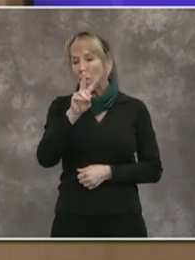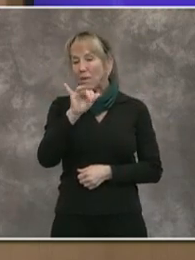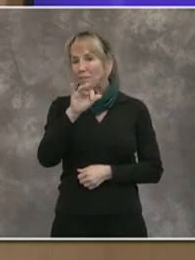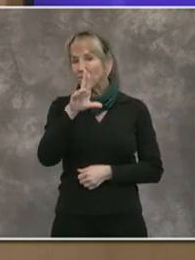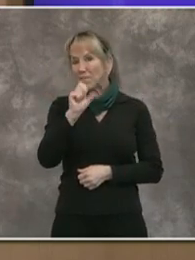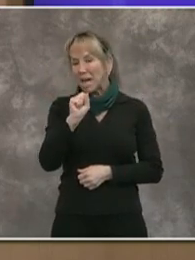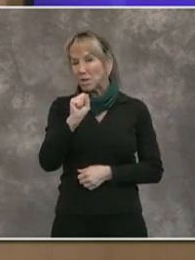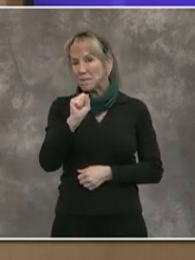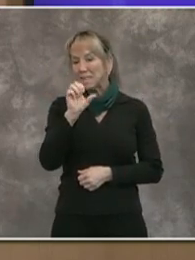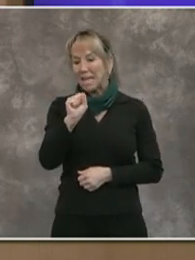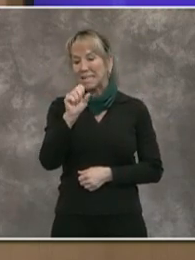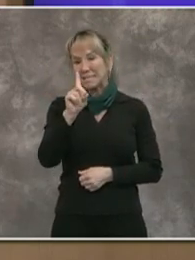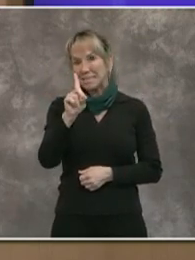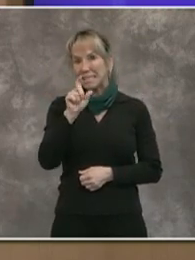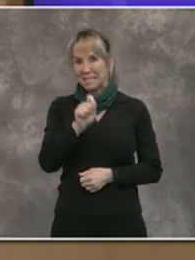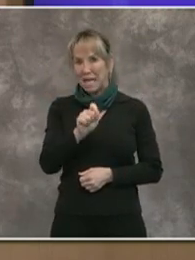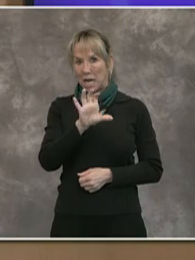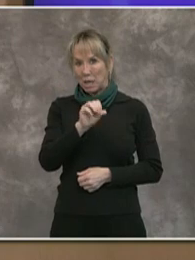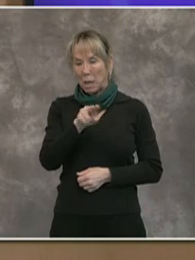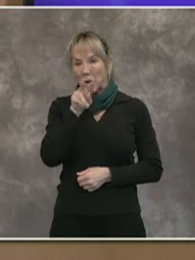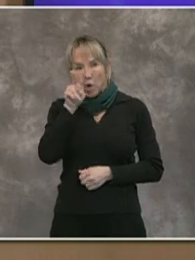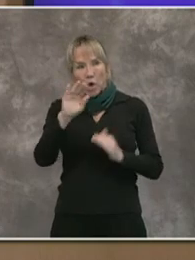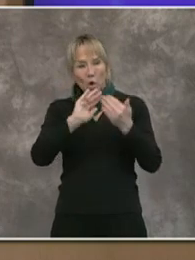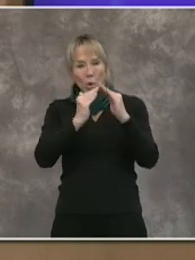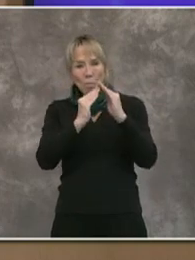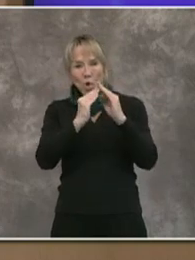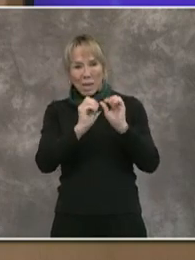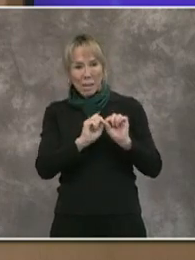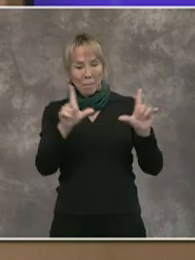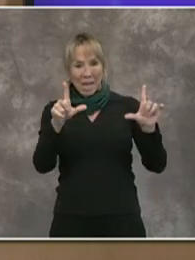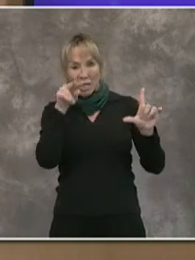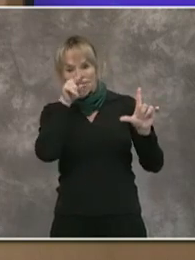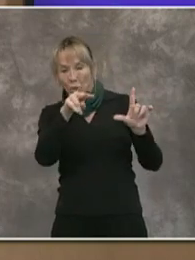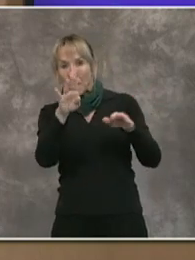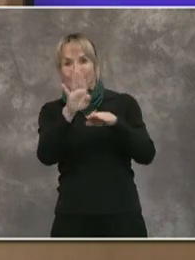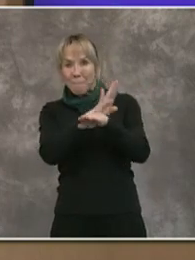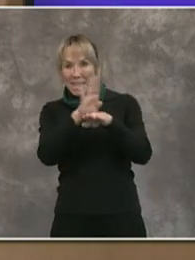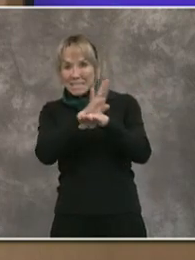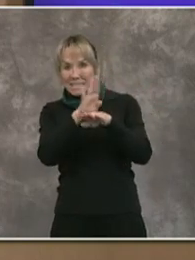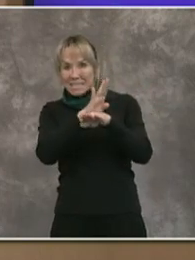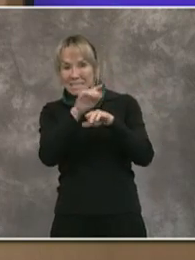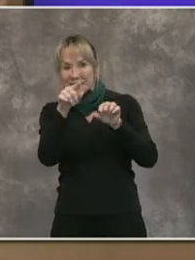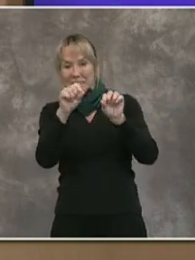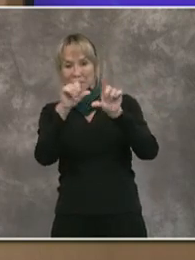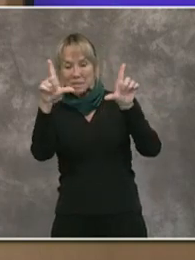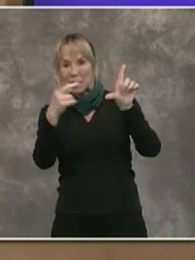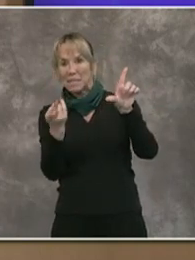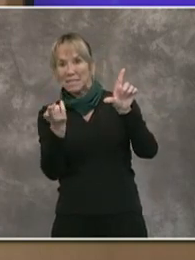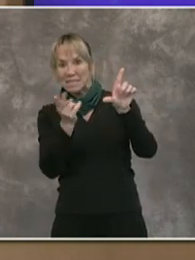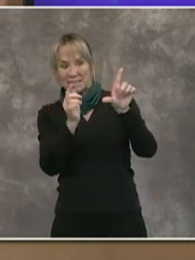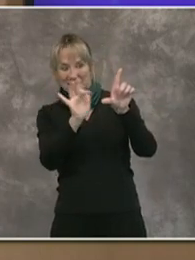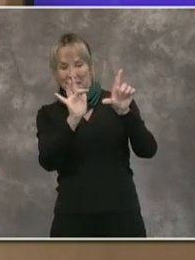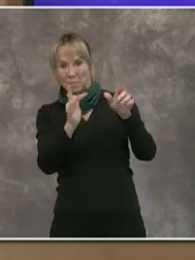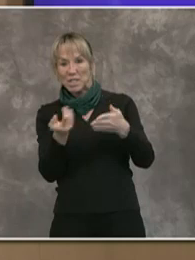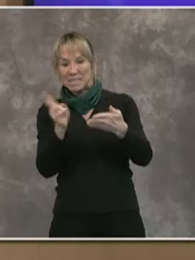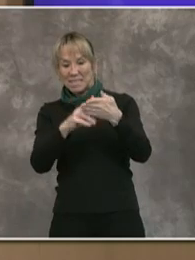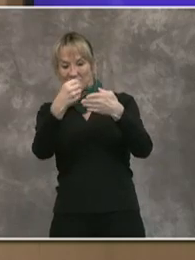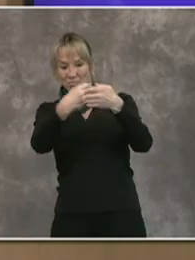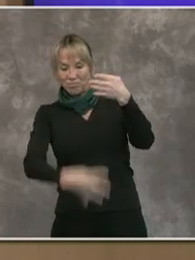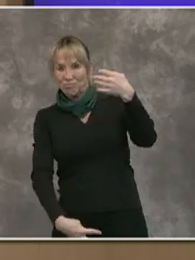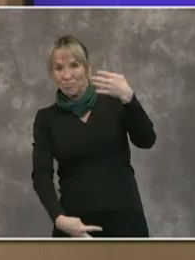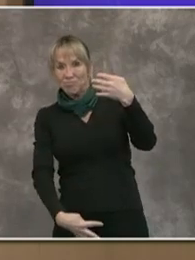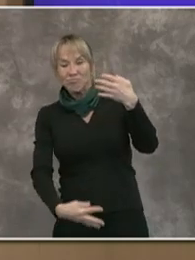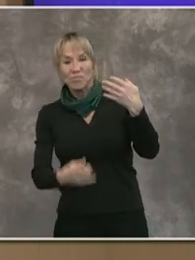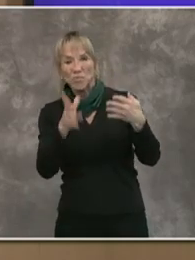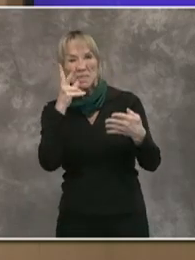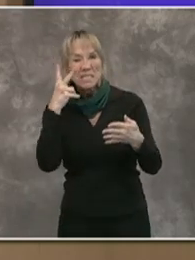coronavirus-sd.com. Go to the Community Support Sector page and look for Business and Employer tab, and you can sign up to be made available of those resources.